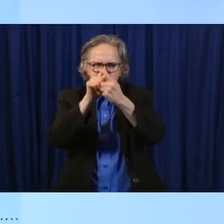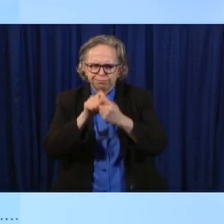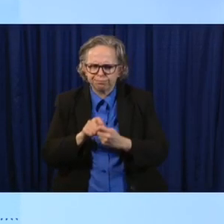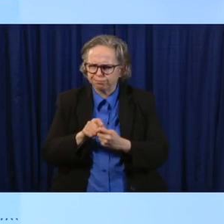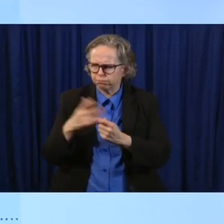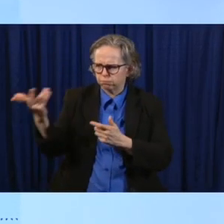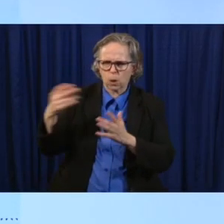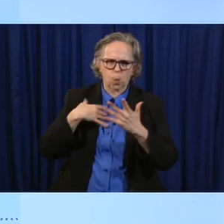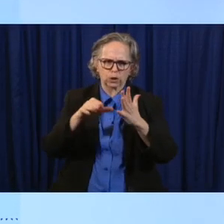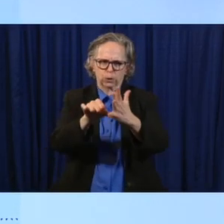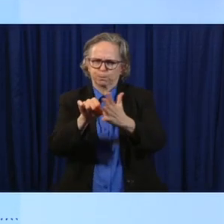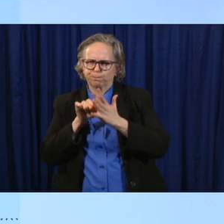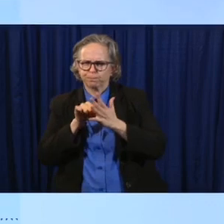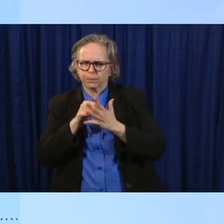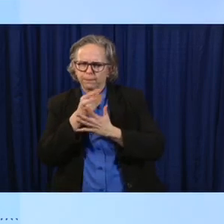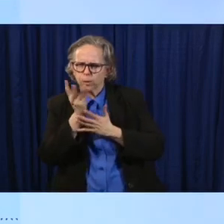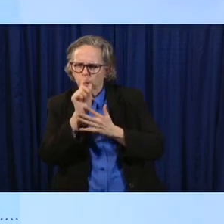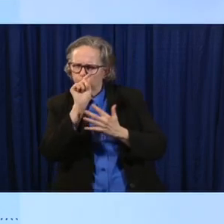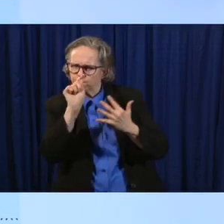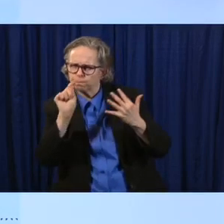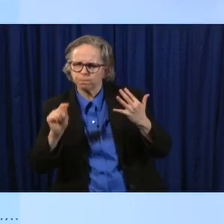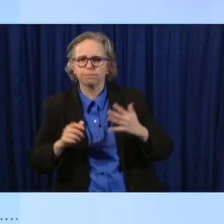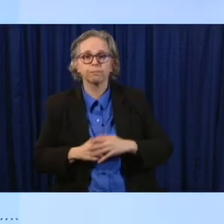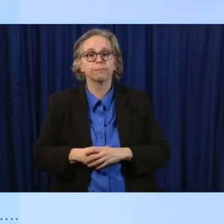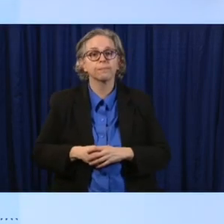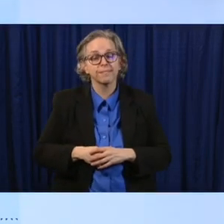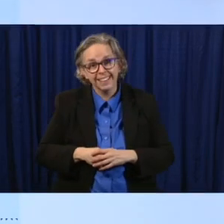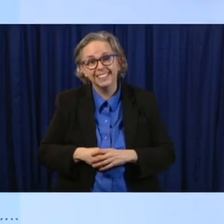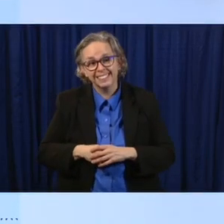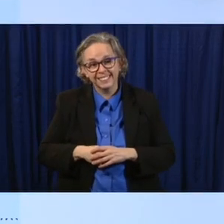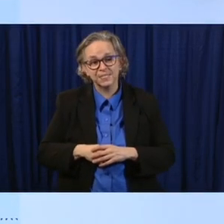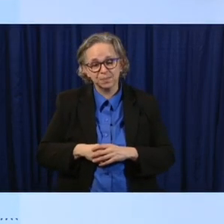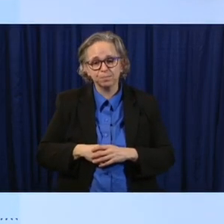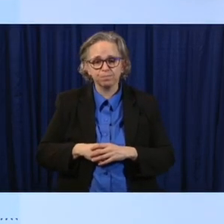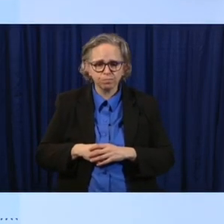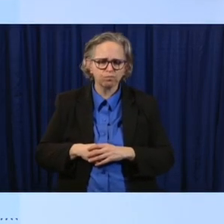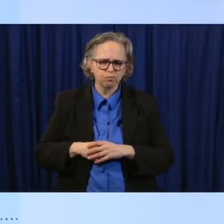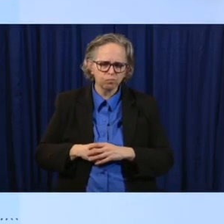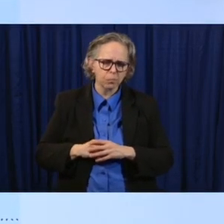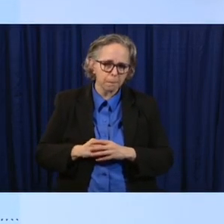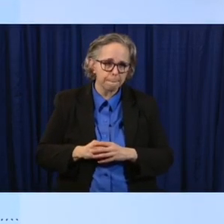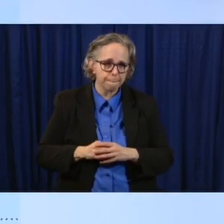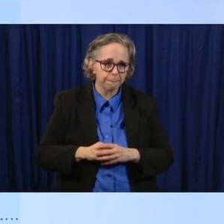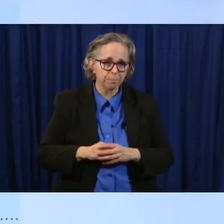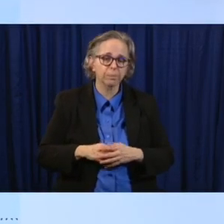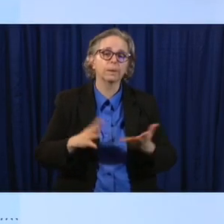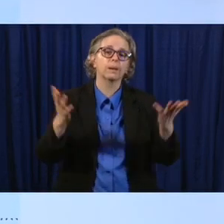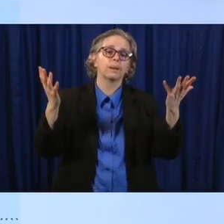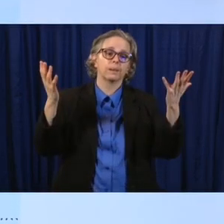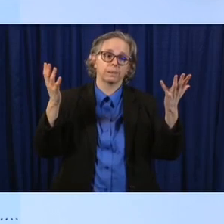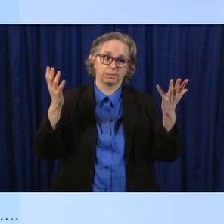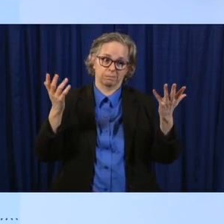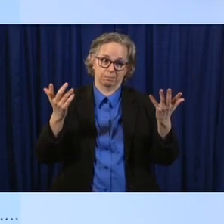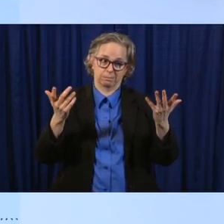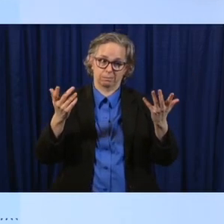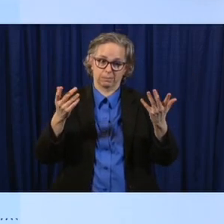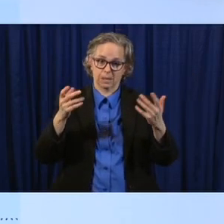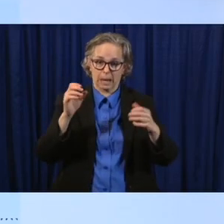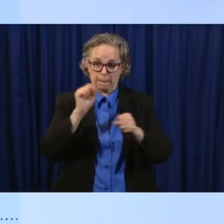that are in fact up there. One, all employees will